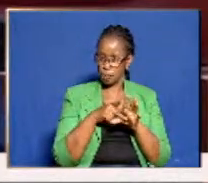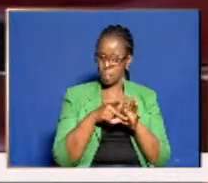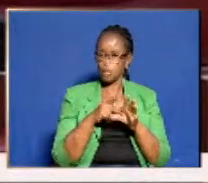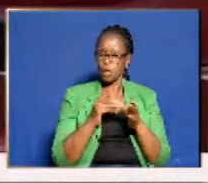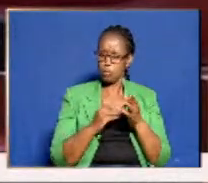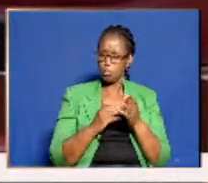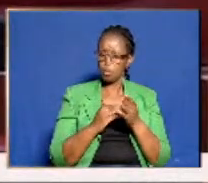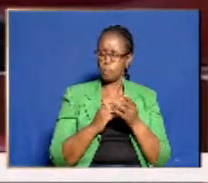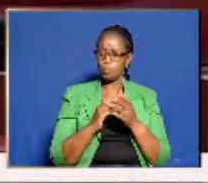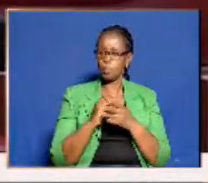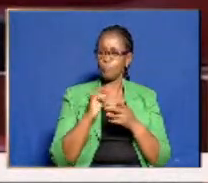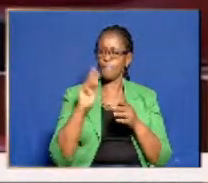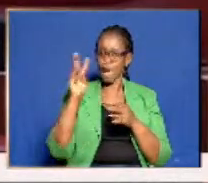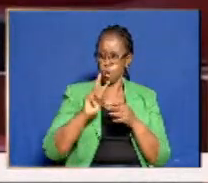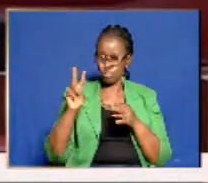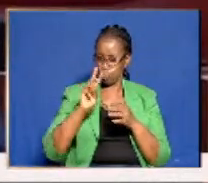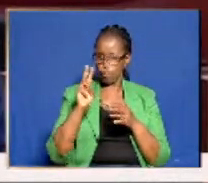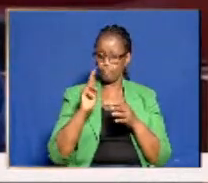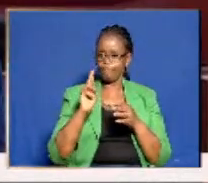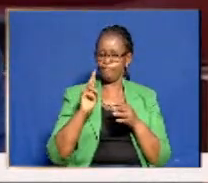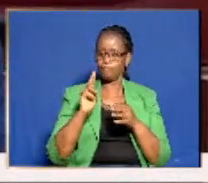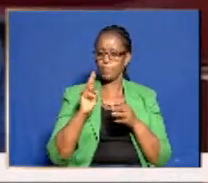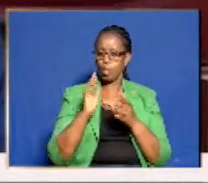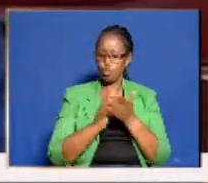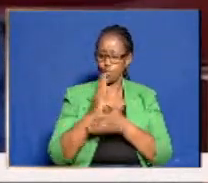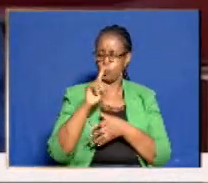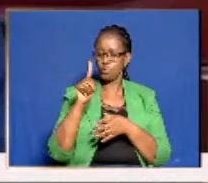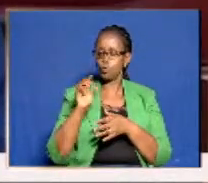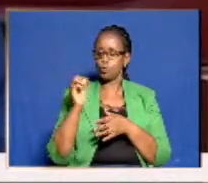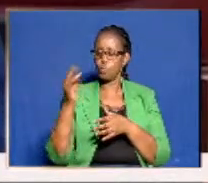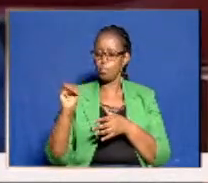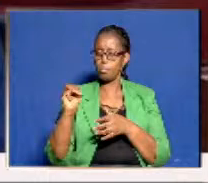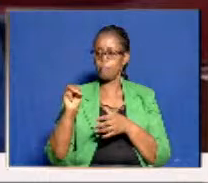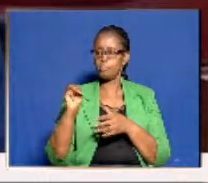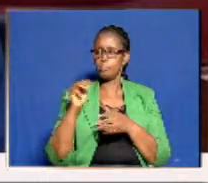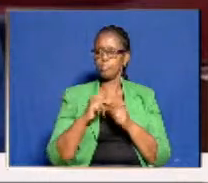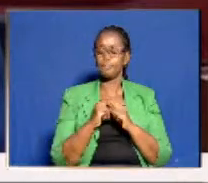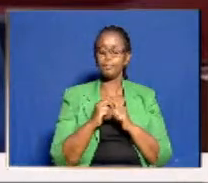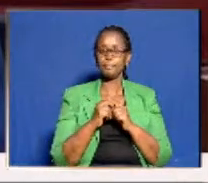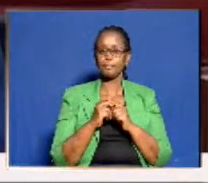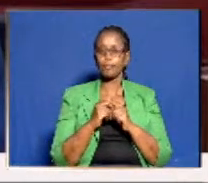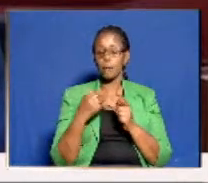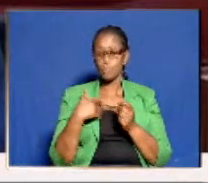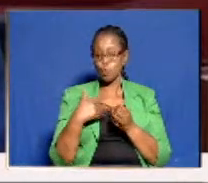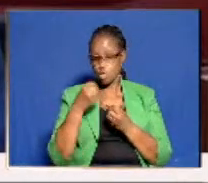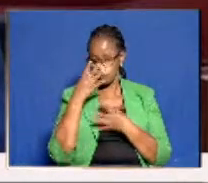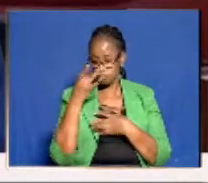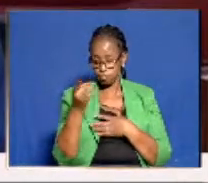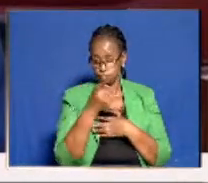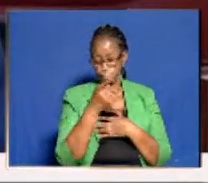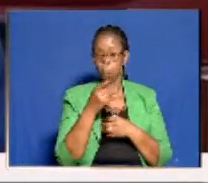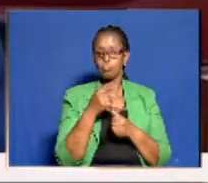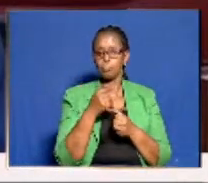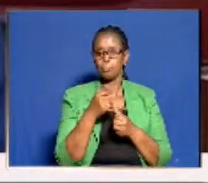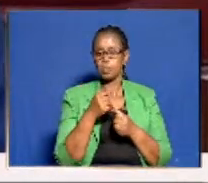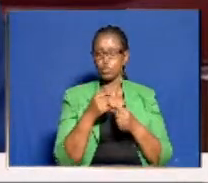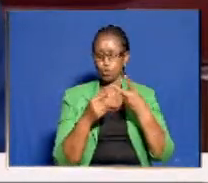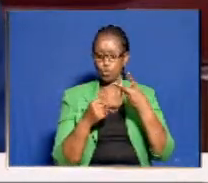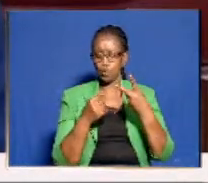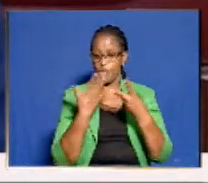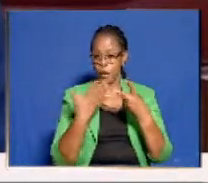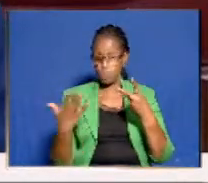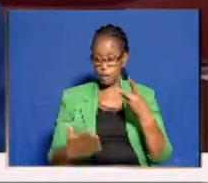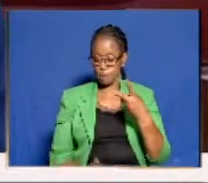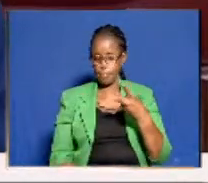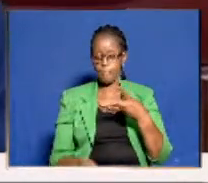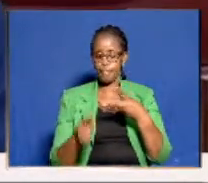memorandums from the public. Mr. Speaker, I draw the attention of this House to two observations. One, the